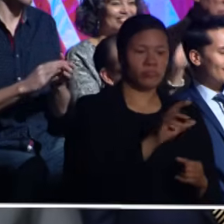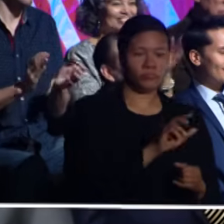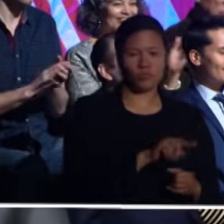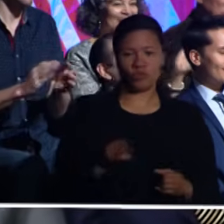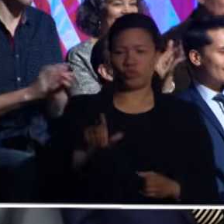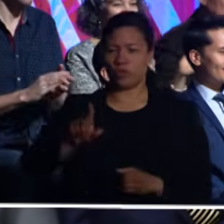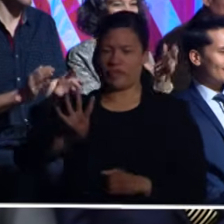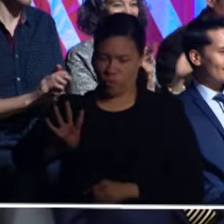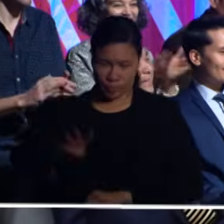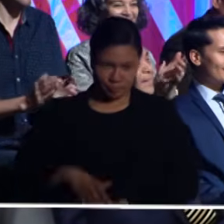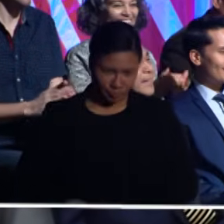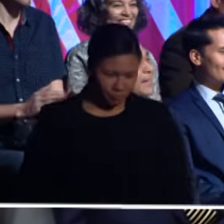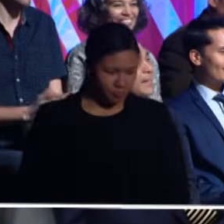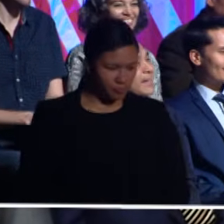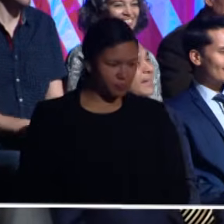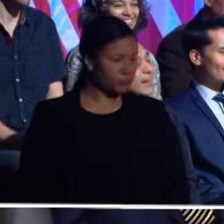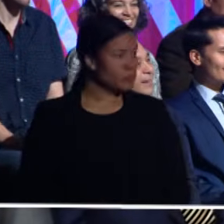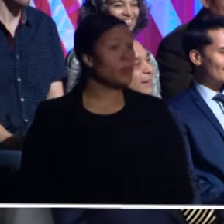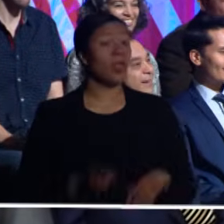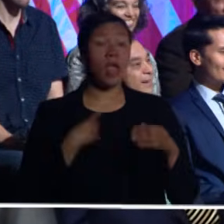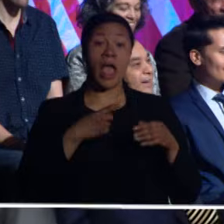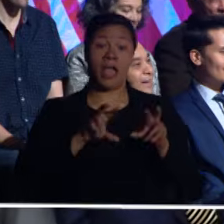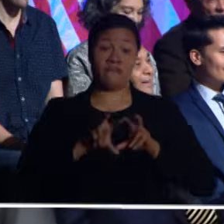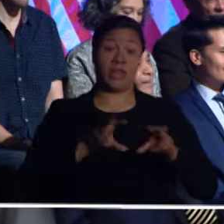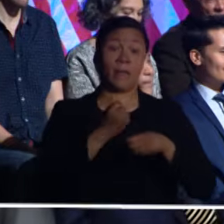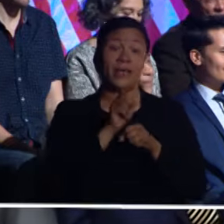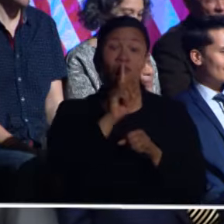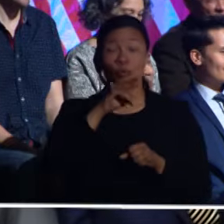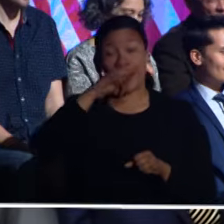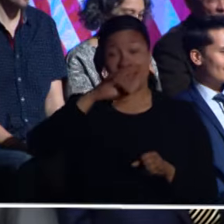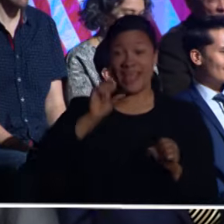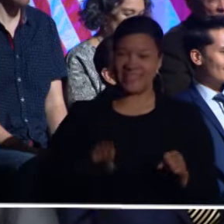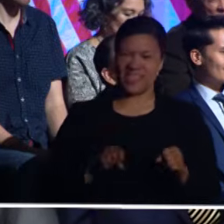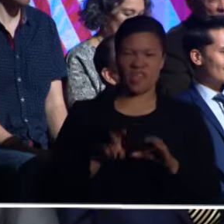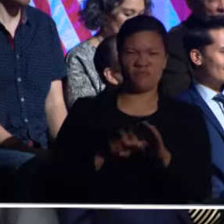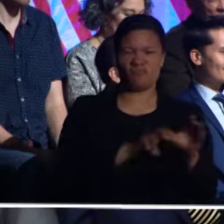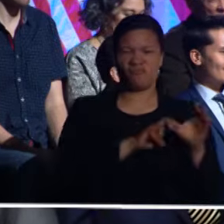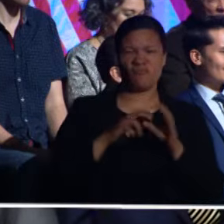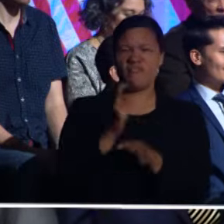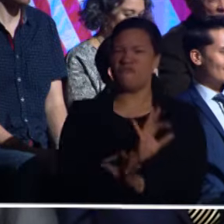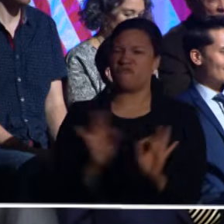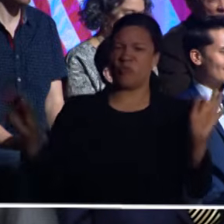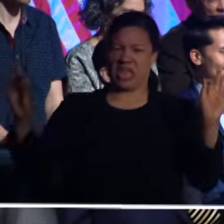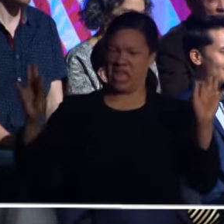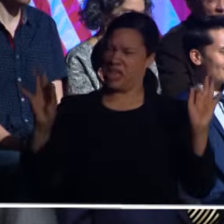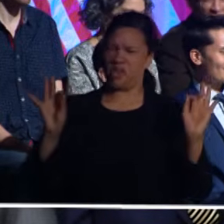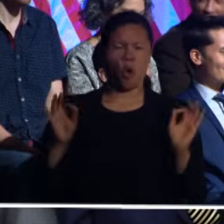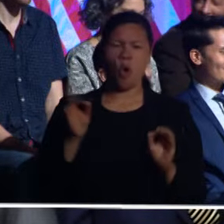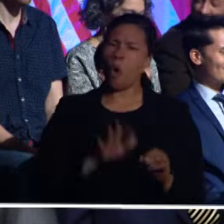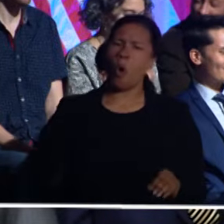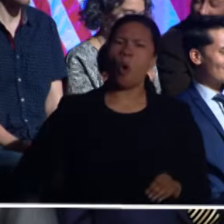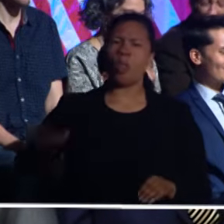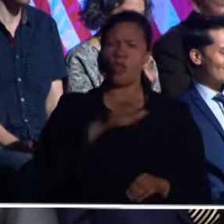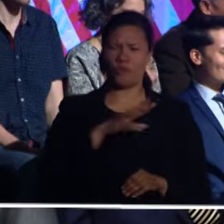I also made investments to ensure that kids can ride free all over the city.